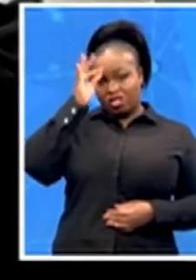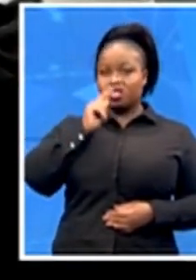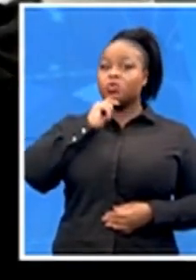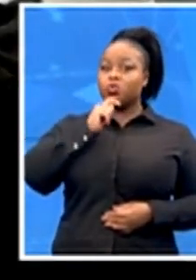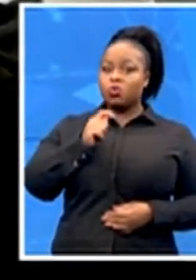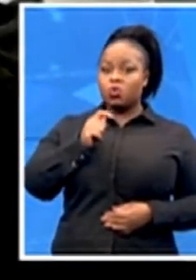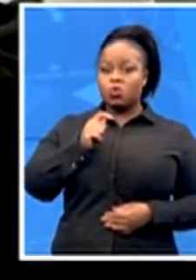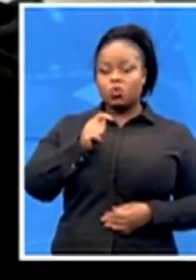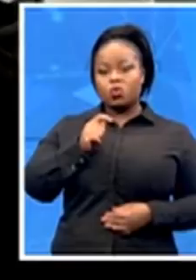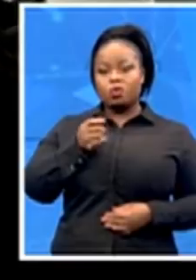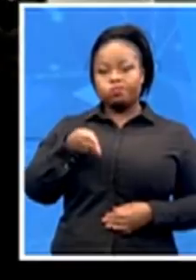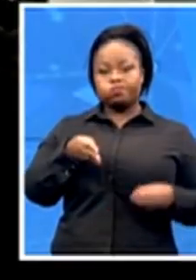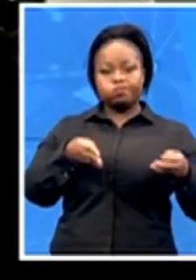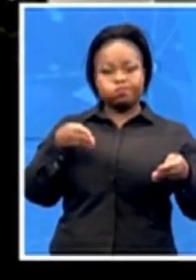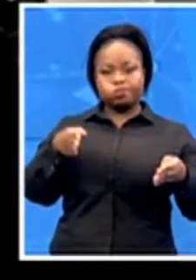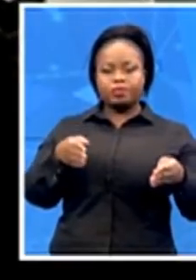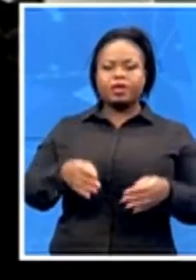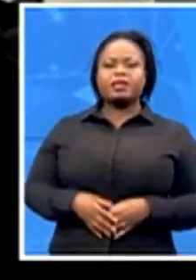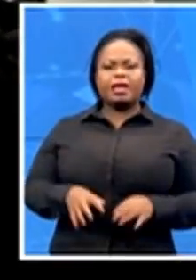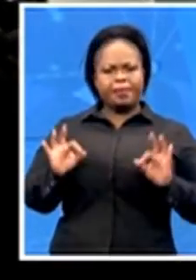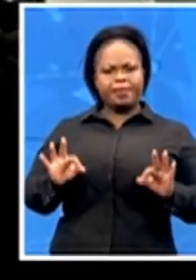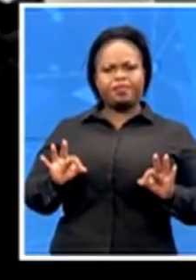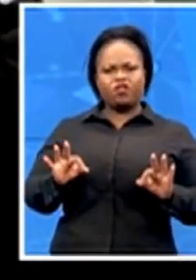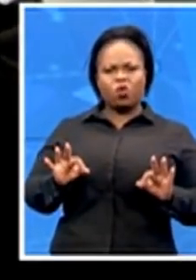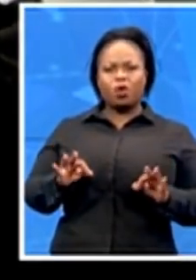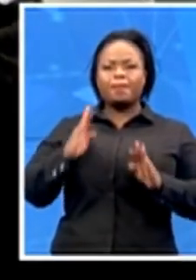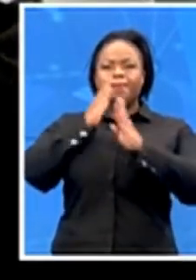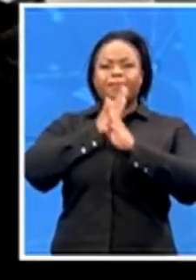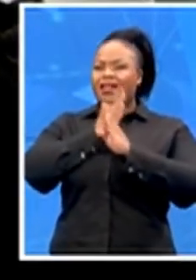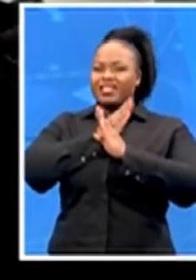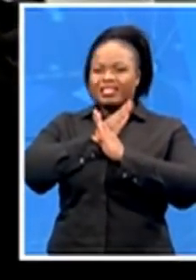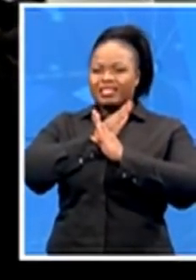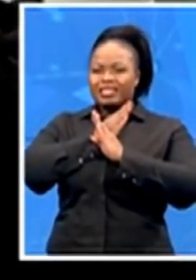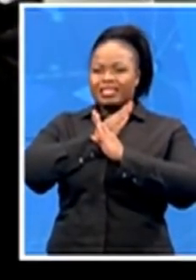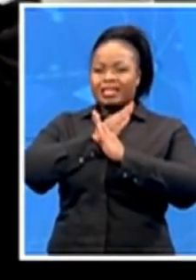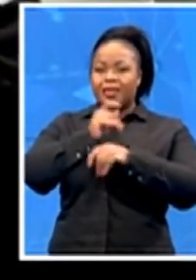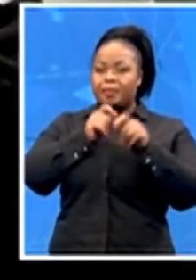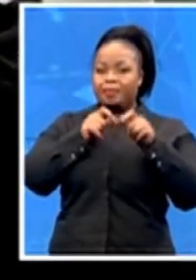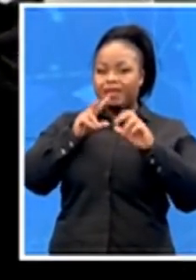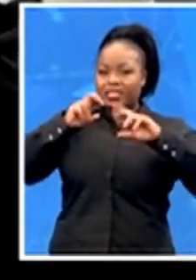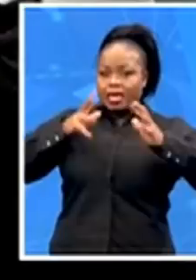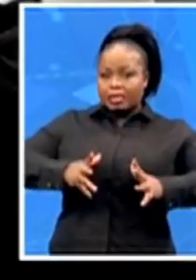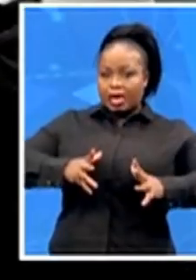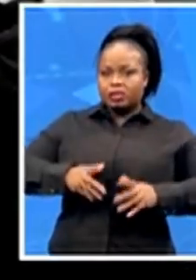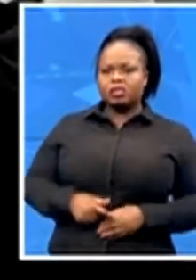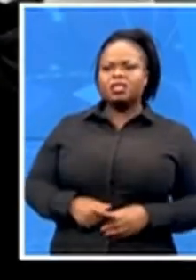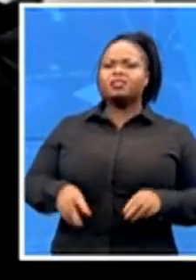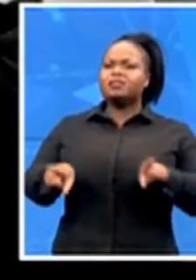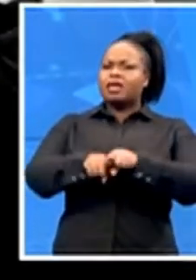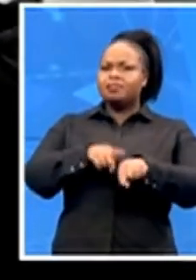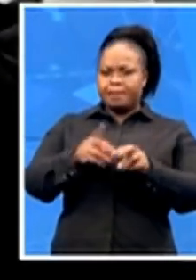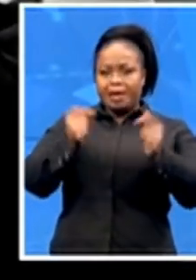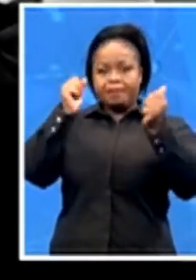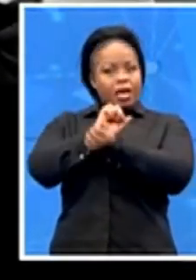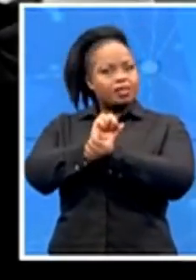intelligence, they did not have to arrest those people there and then. Those people can still be arrested after the effect. And I think